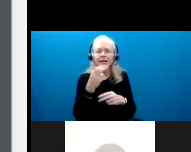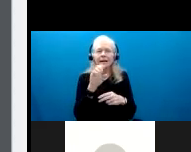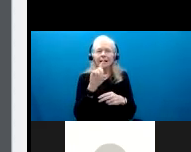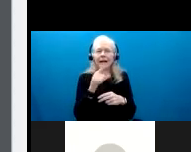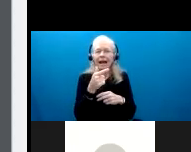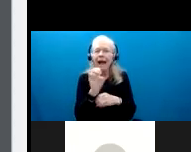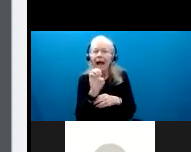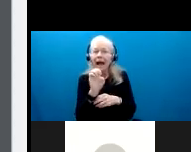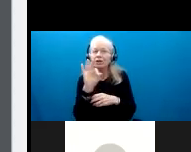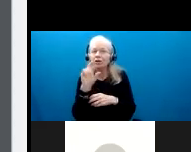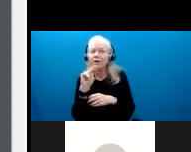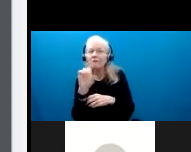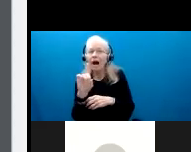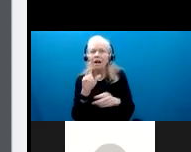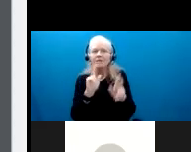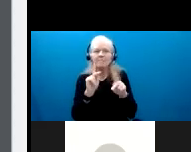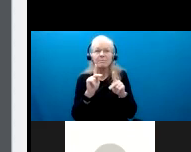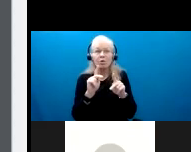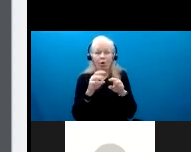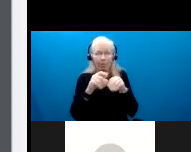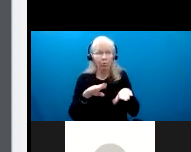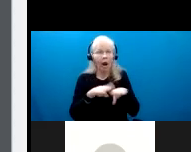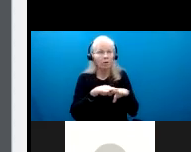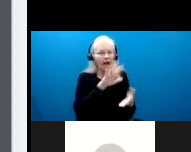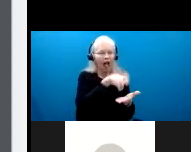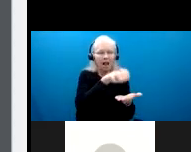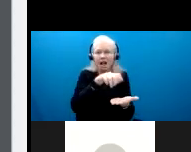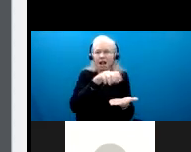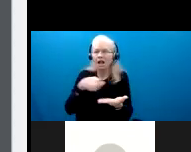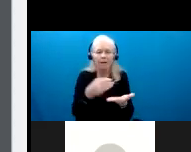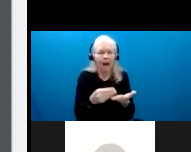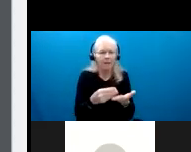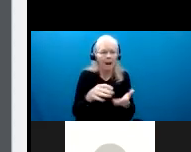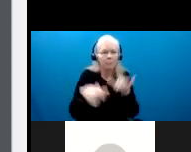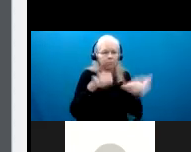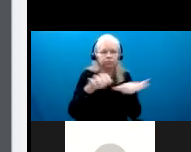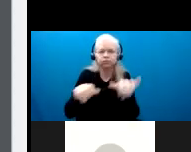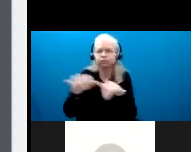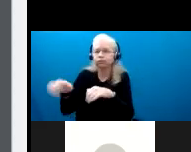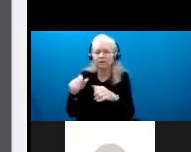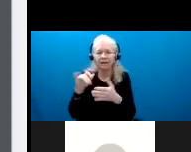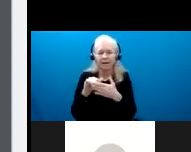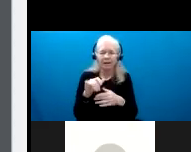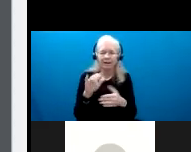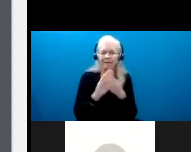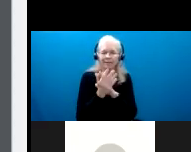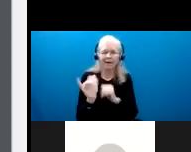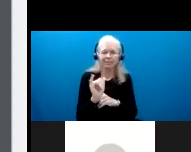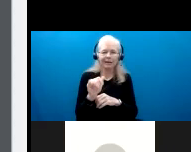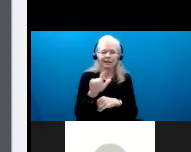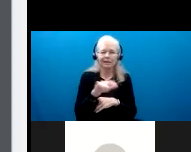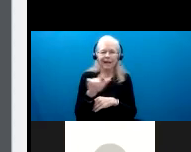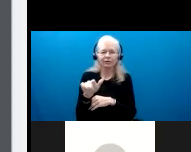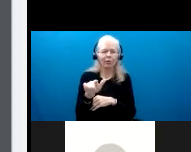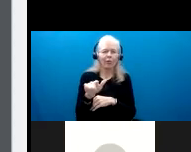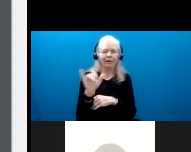properties and becoming like these robotic landlords. I mean, just basically the bank owning houses. So I mean, maybe, and I don't know if